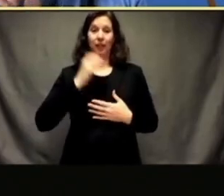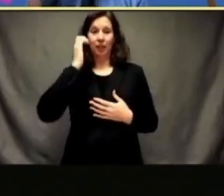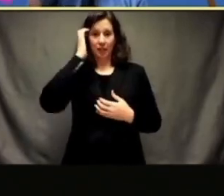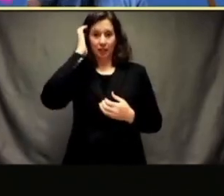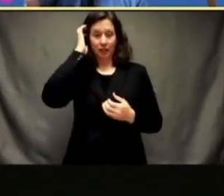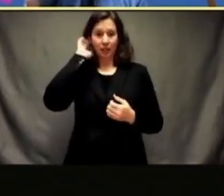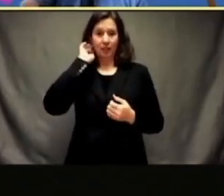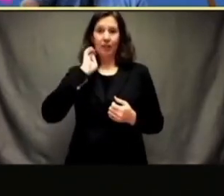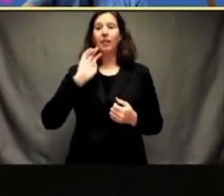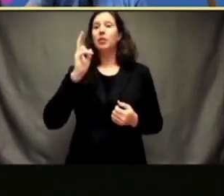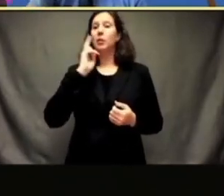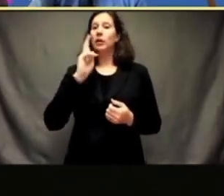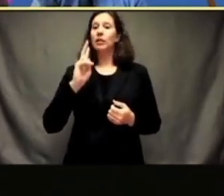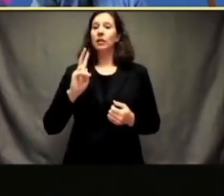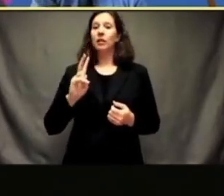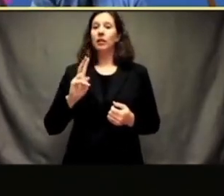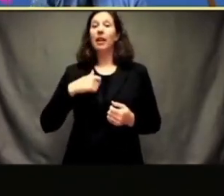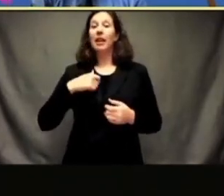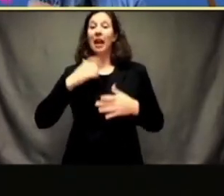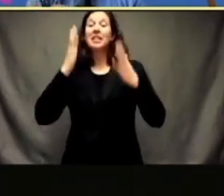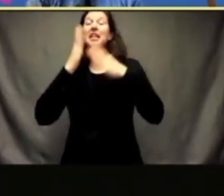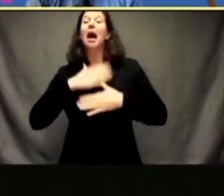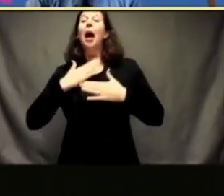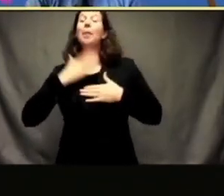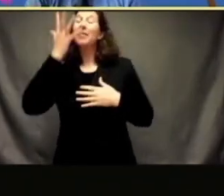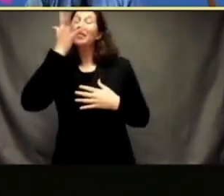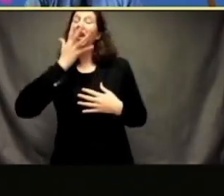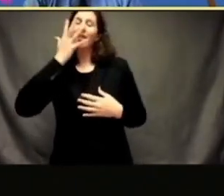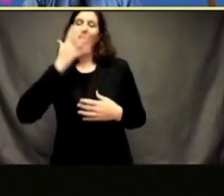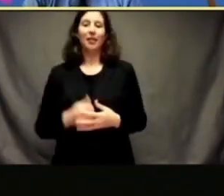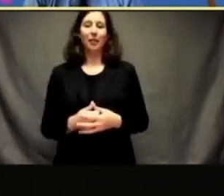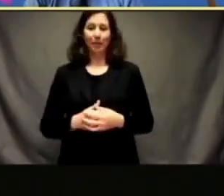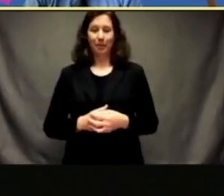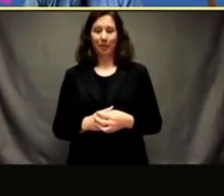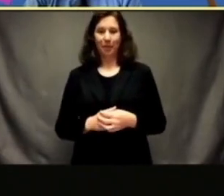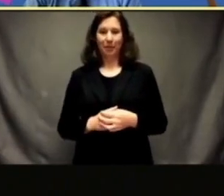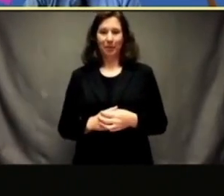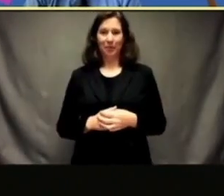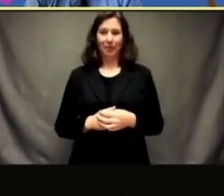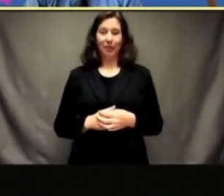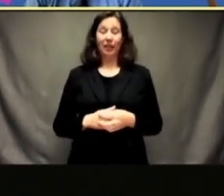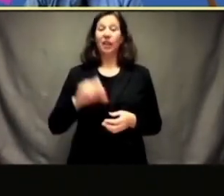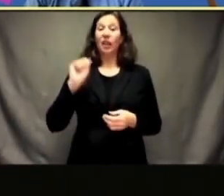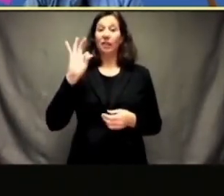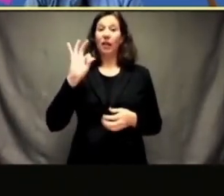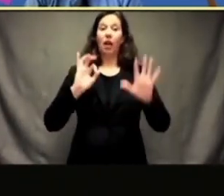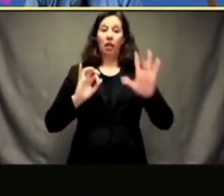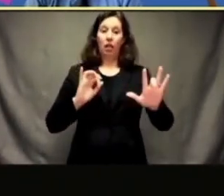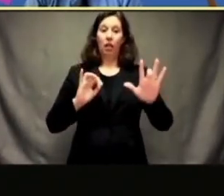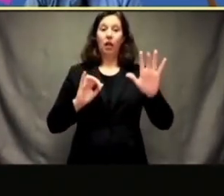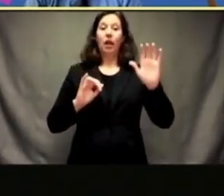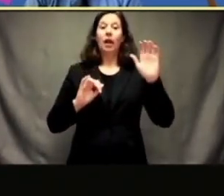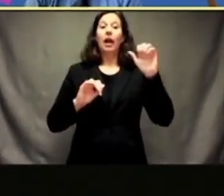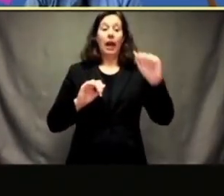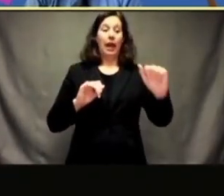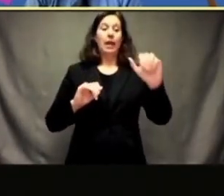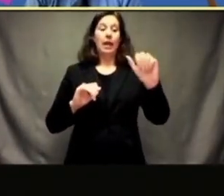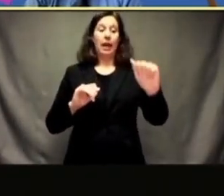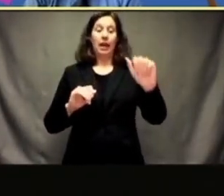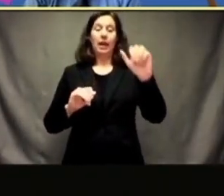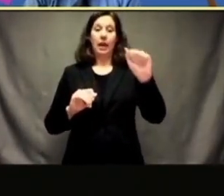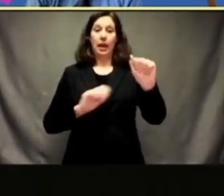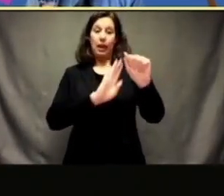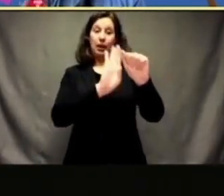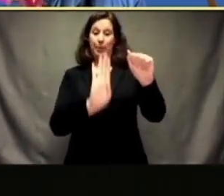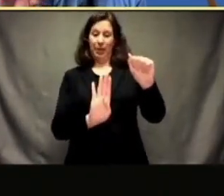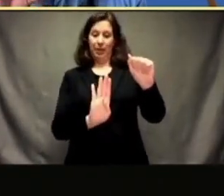you can see it on my screen, but you don't have a happy face. You don't have a happy face. And if I do it A,